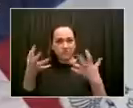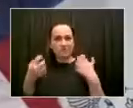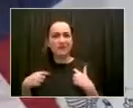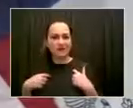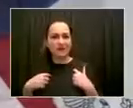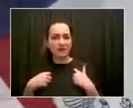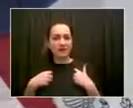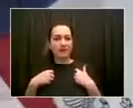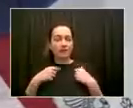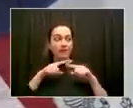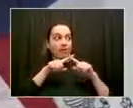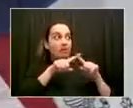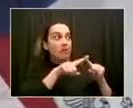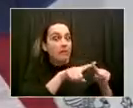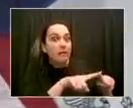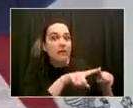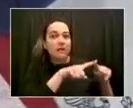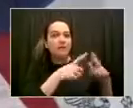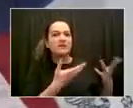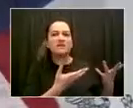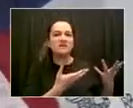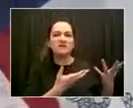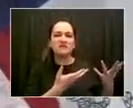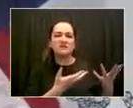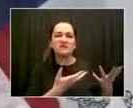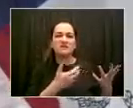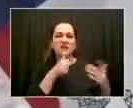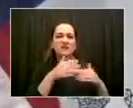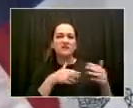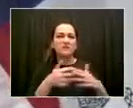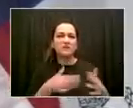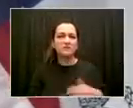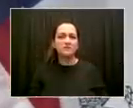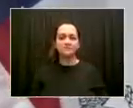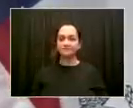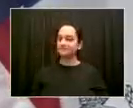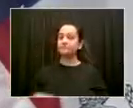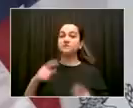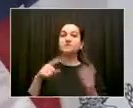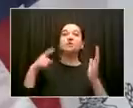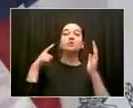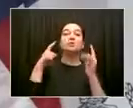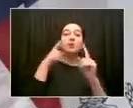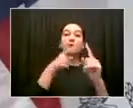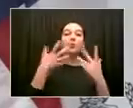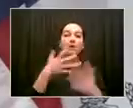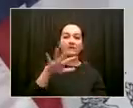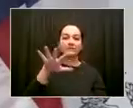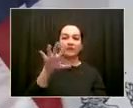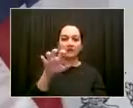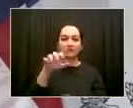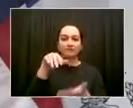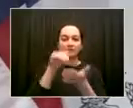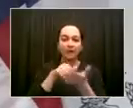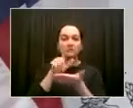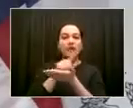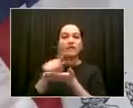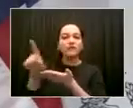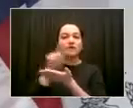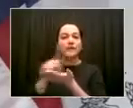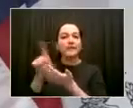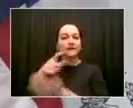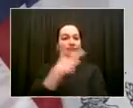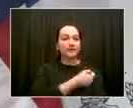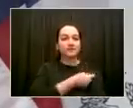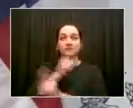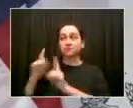week, but we need the supply to show up. Again, today, a step in the right direction, an important moment. Okay, now let's go